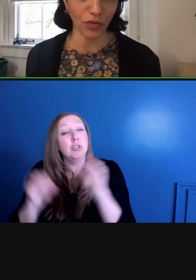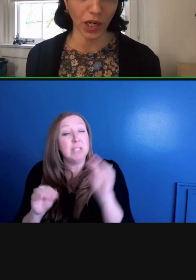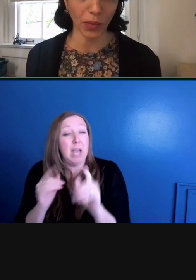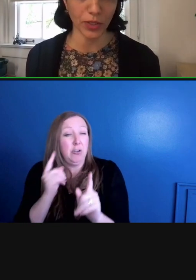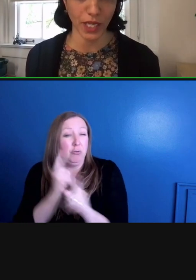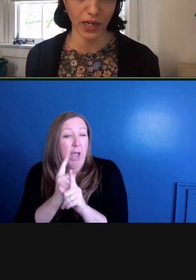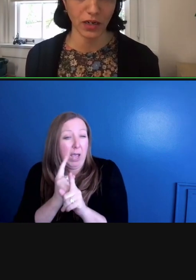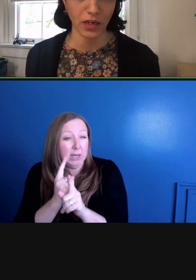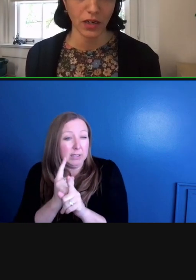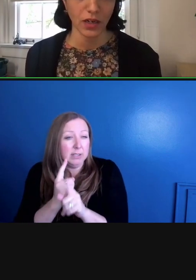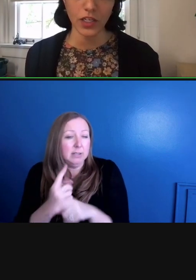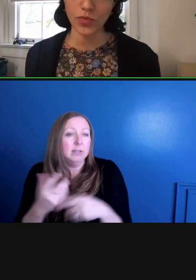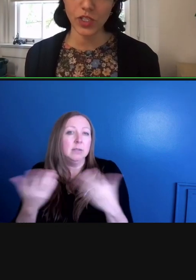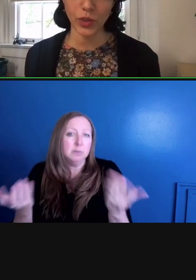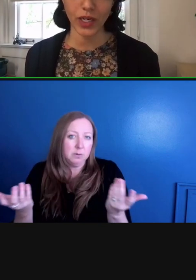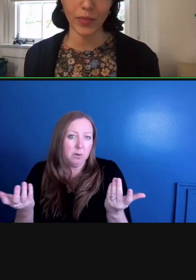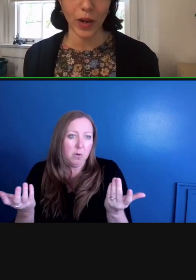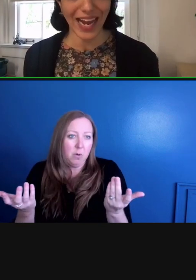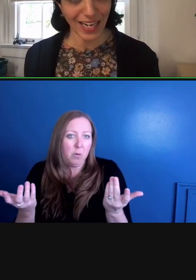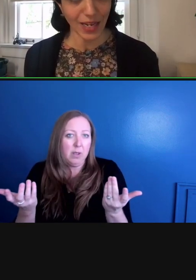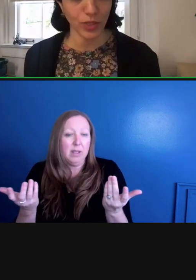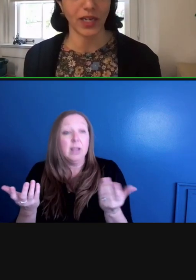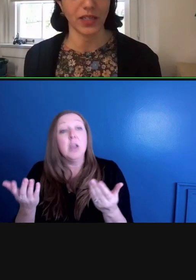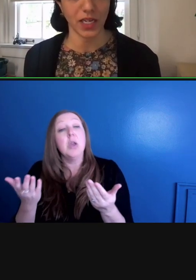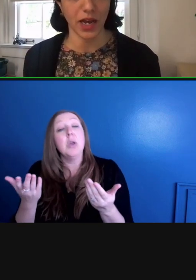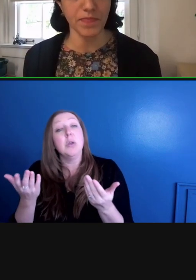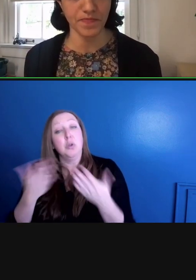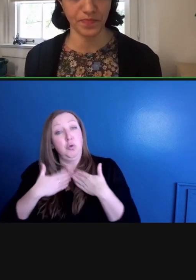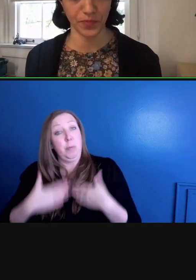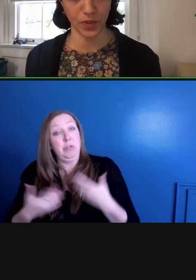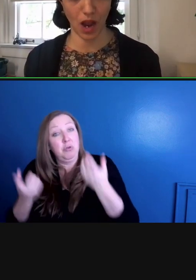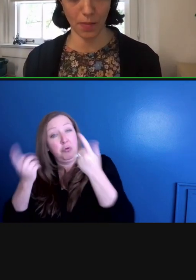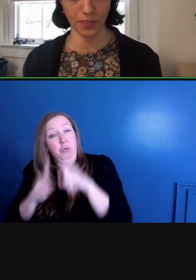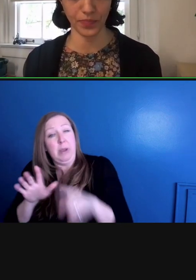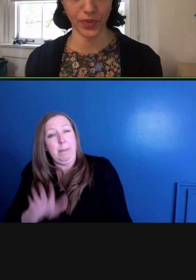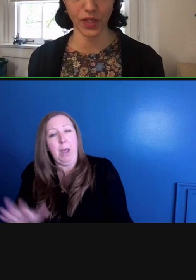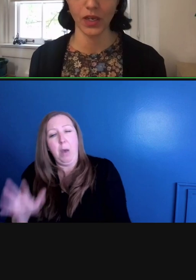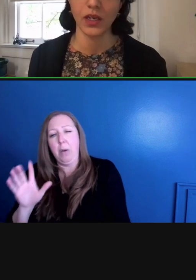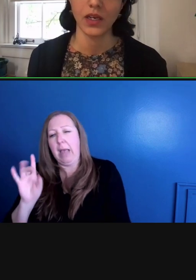be 33%. Humans agree about 80% of the time.